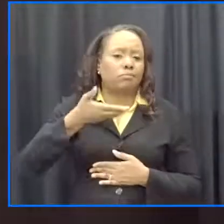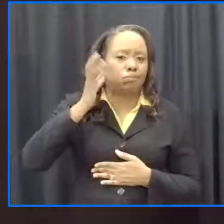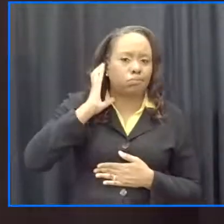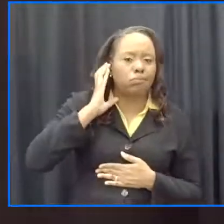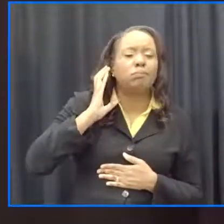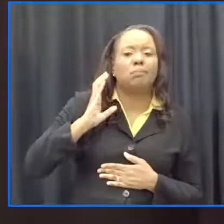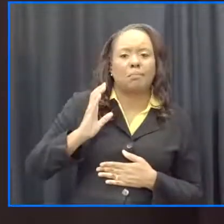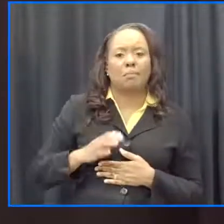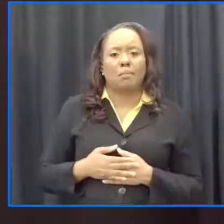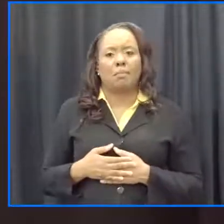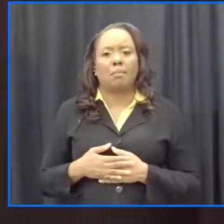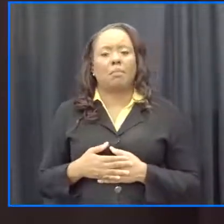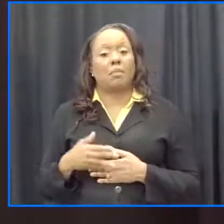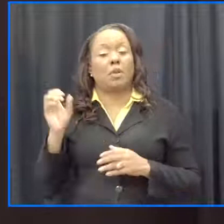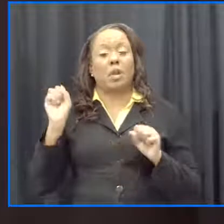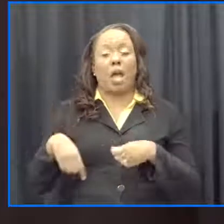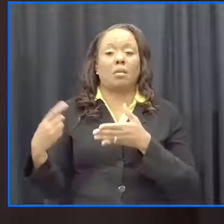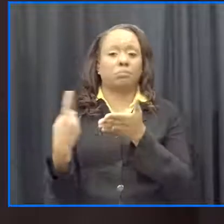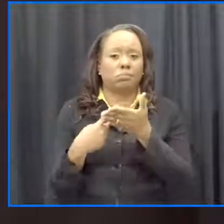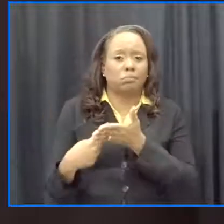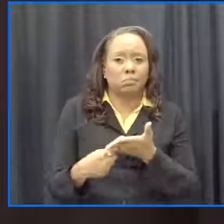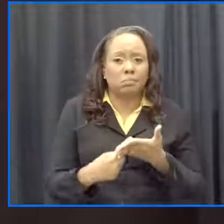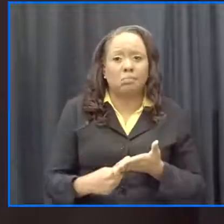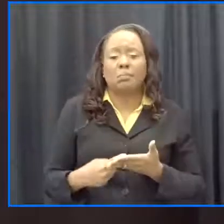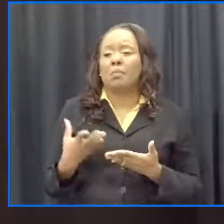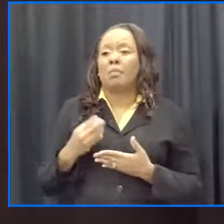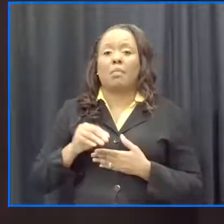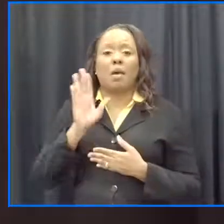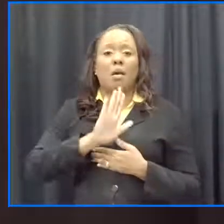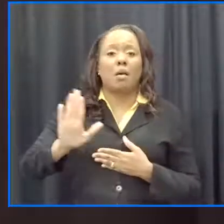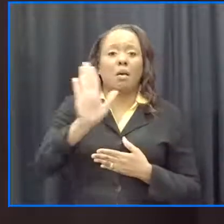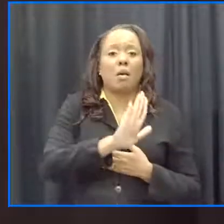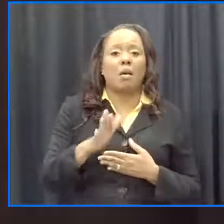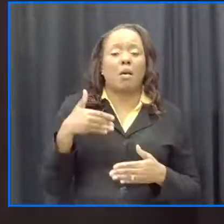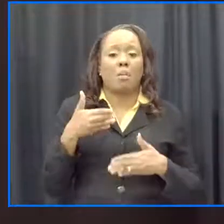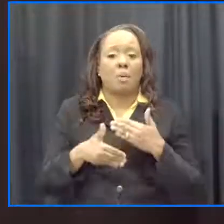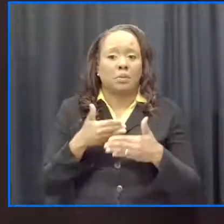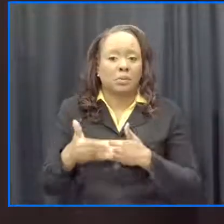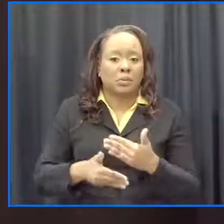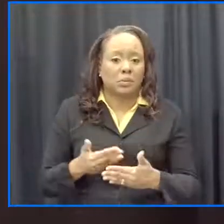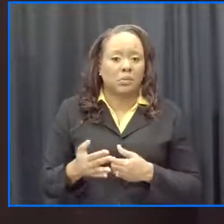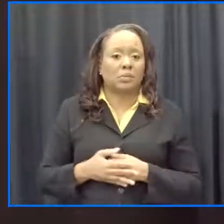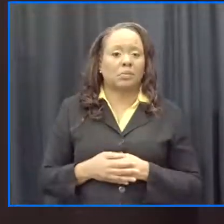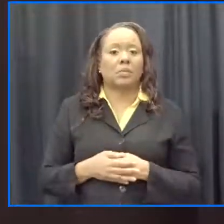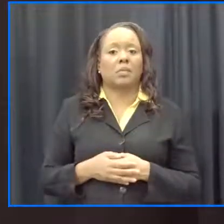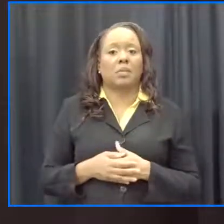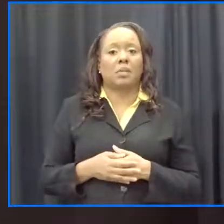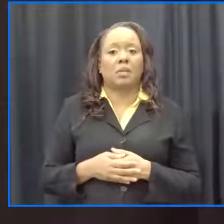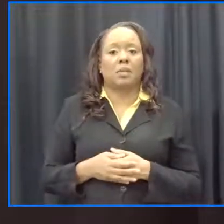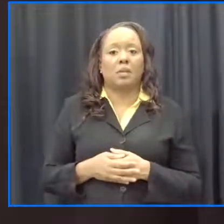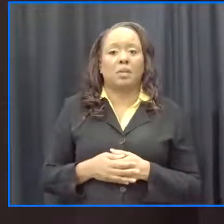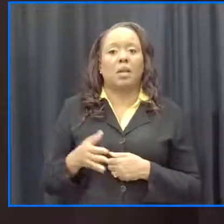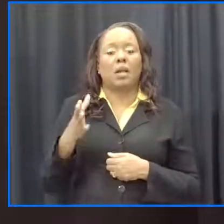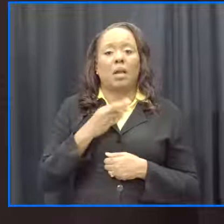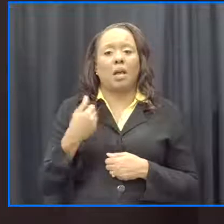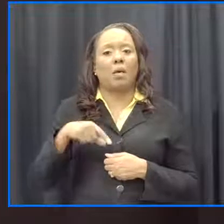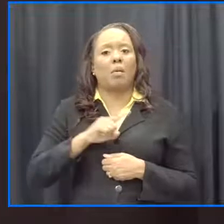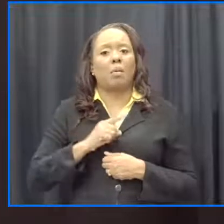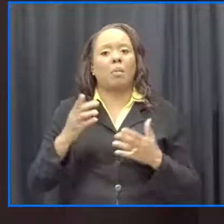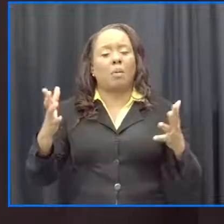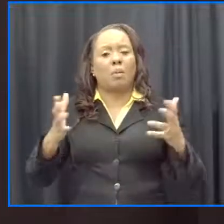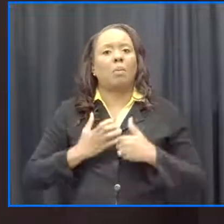embarked, both as to the manner of engagement and the processes to be used. And in that regard, I wish